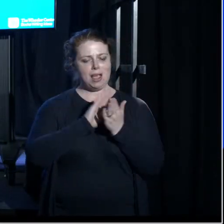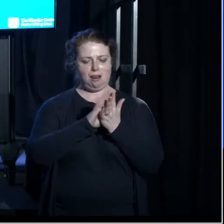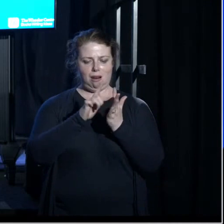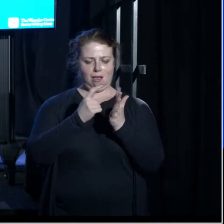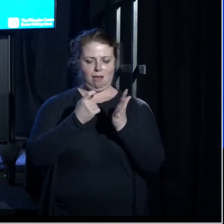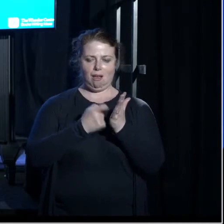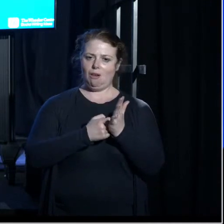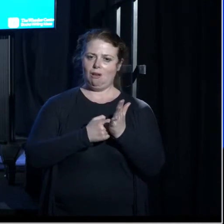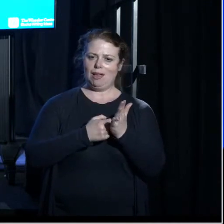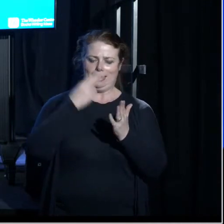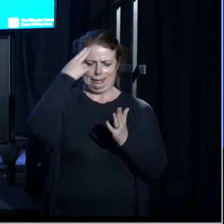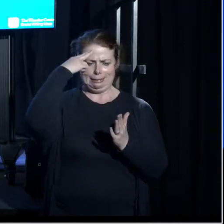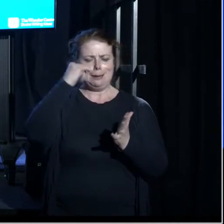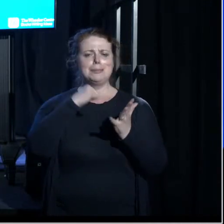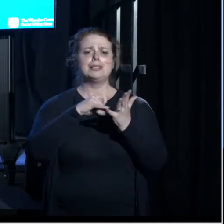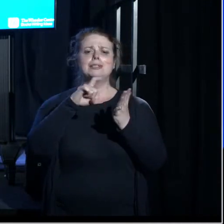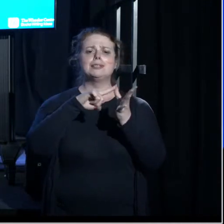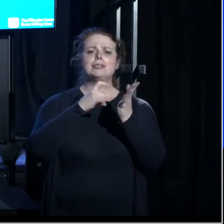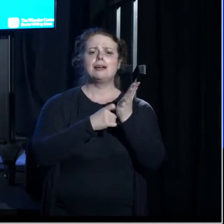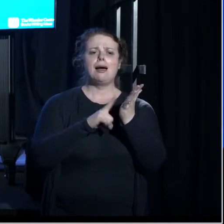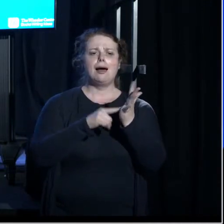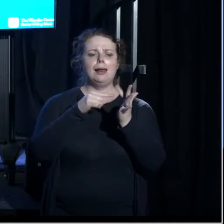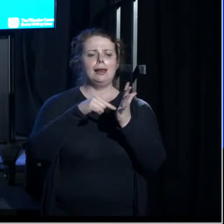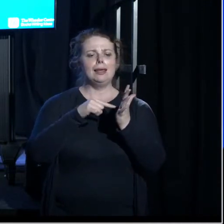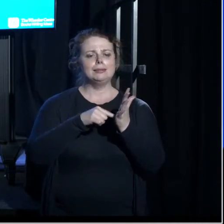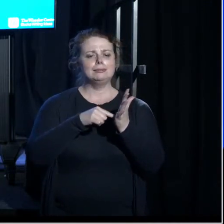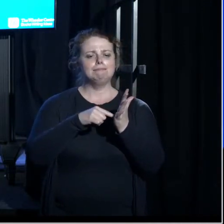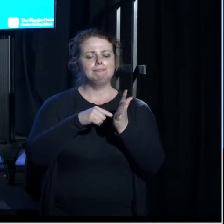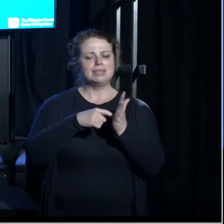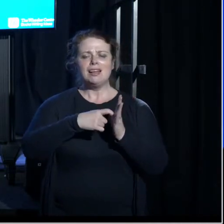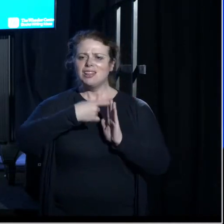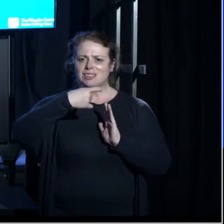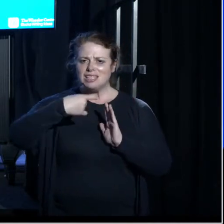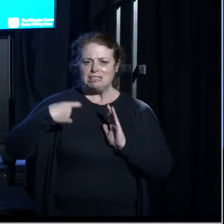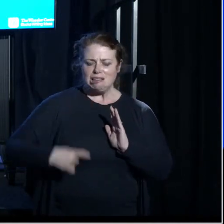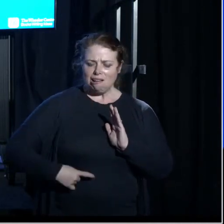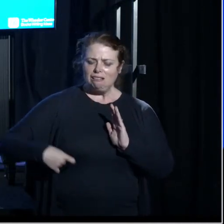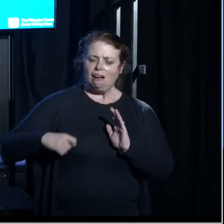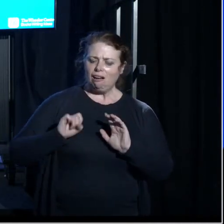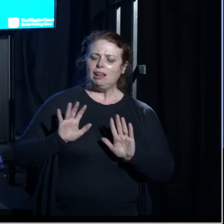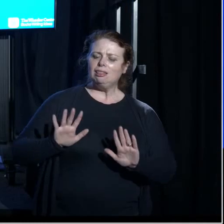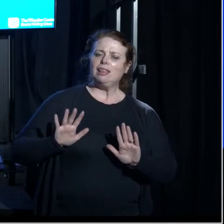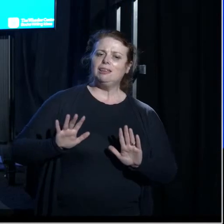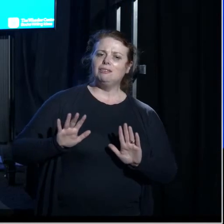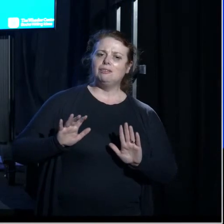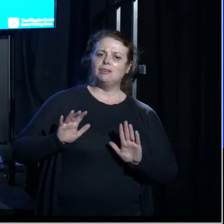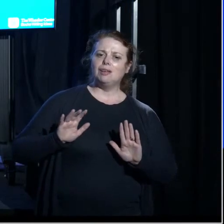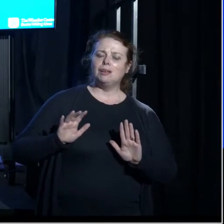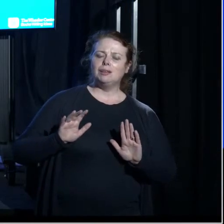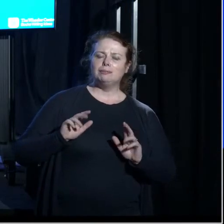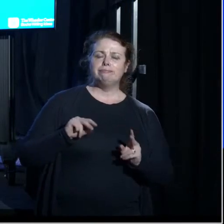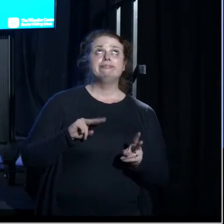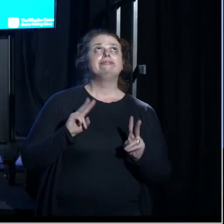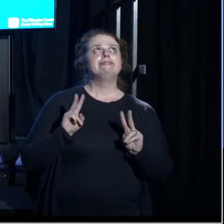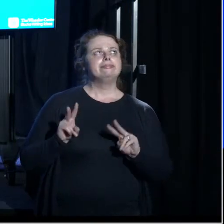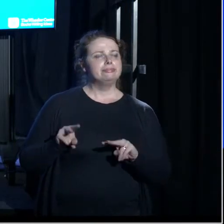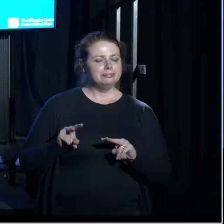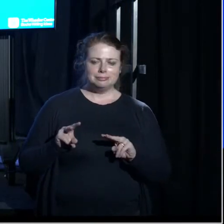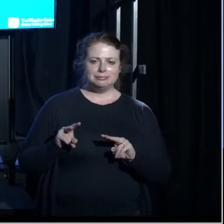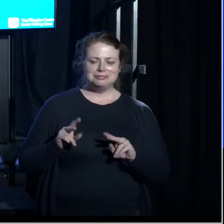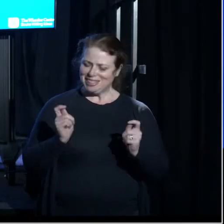Scarlet. Let the scar be, and roll my eyes at the poetry in the moment. I celebrate